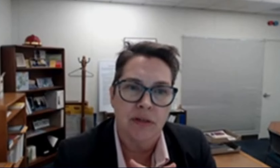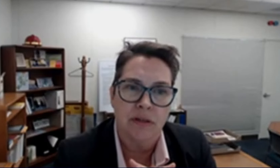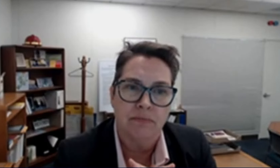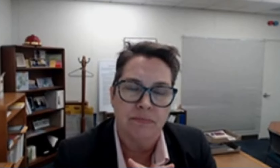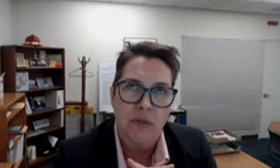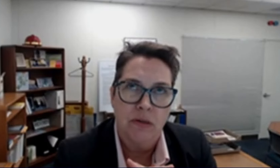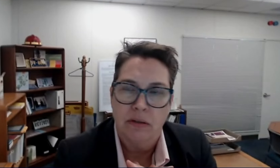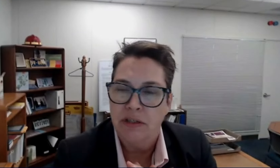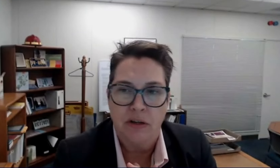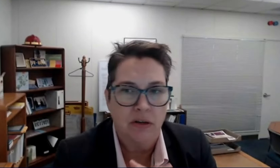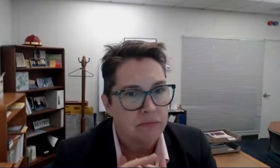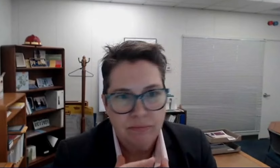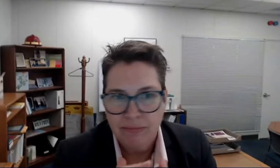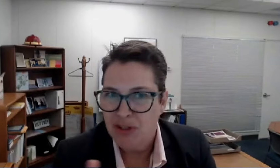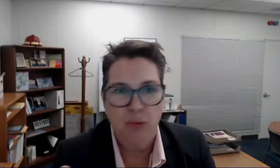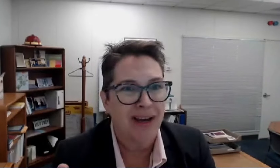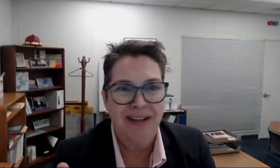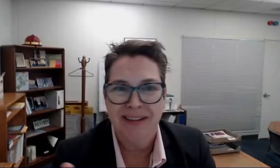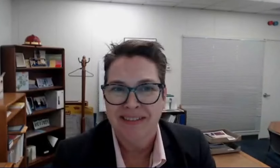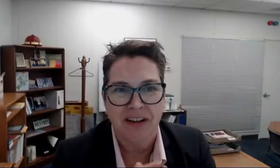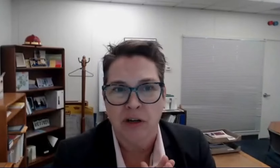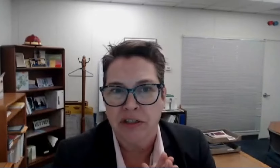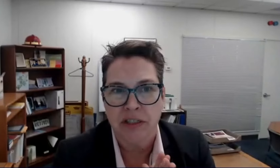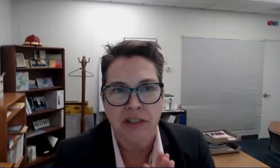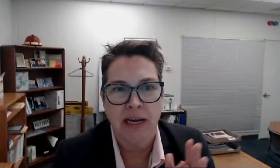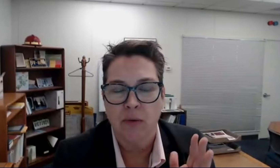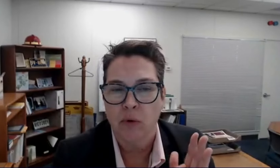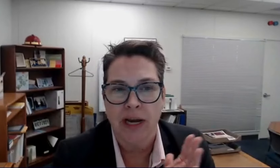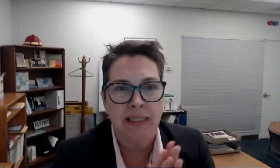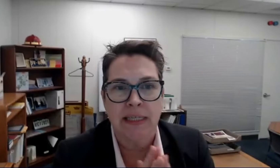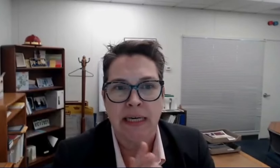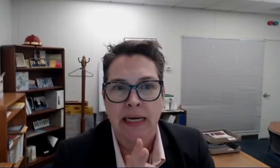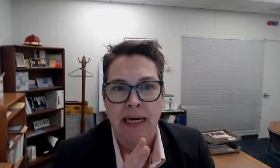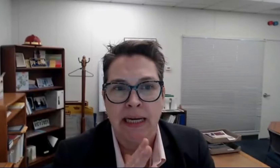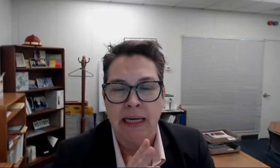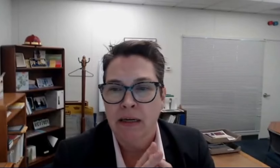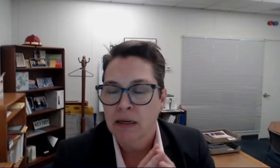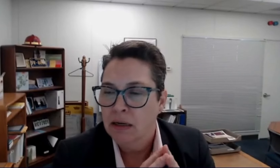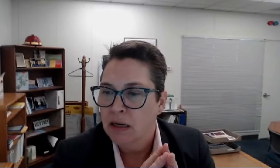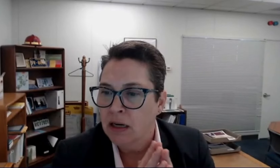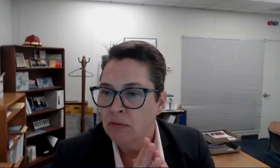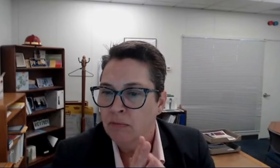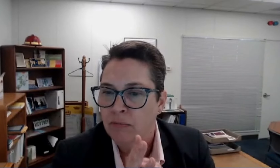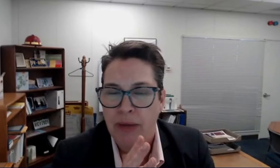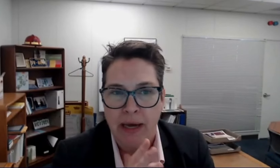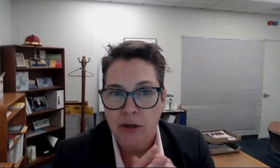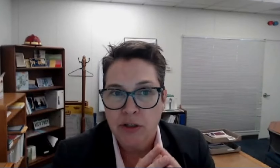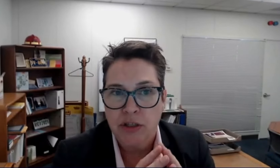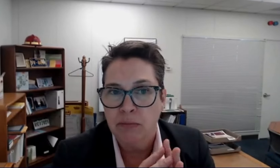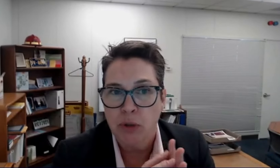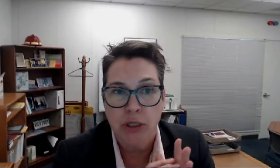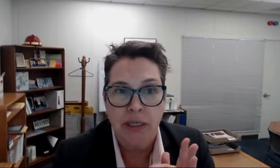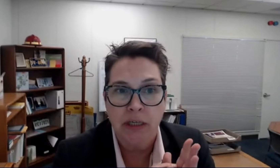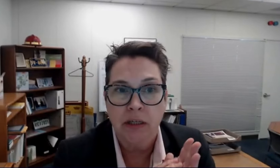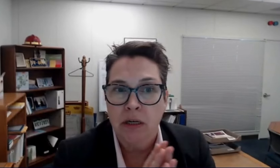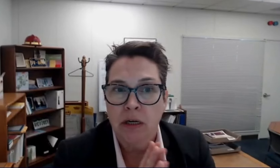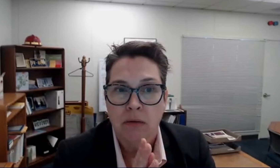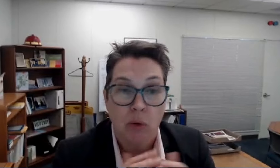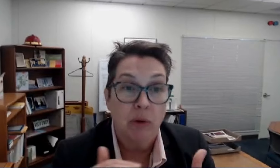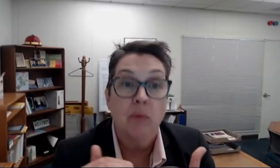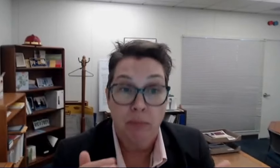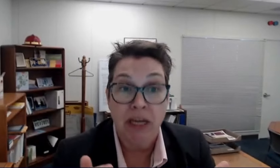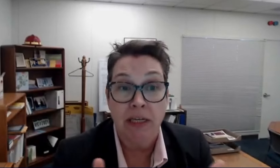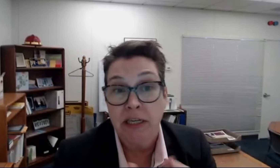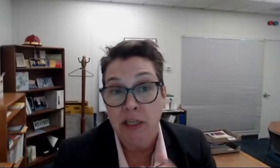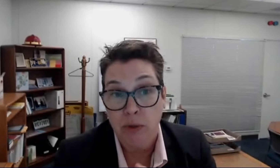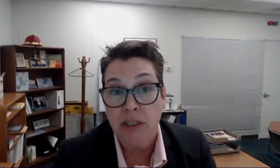there's these are spread across the state. We're not seeing any patterns in particular,